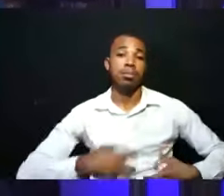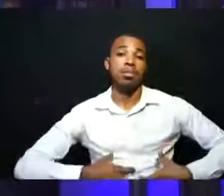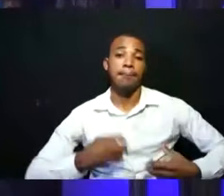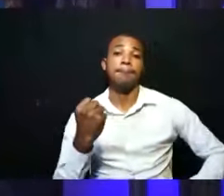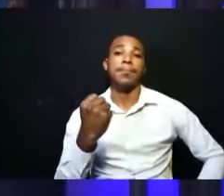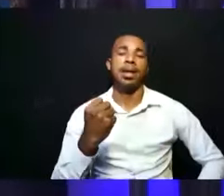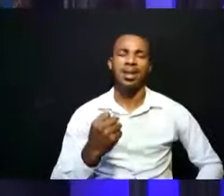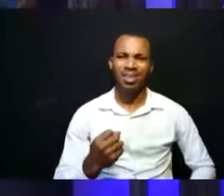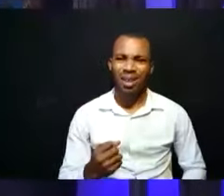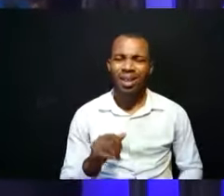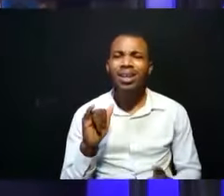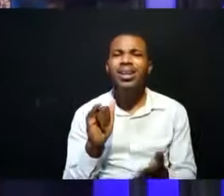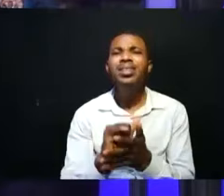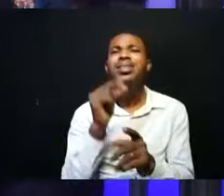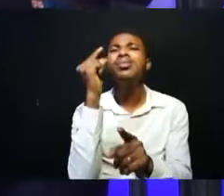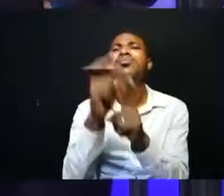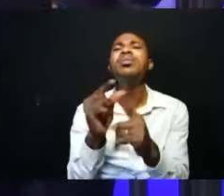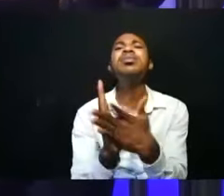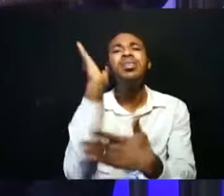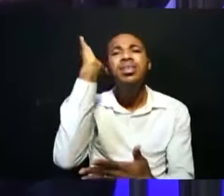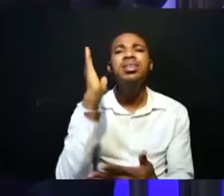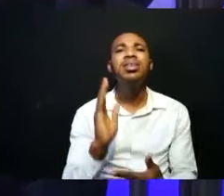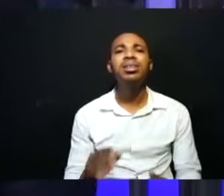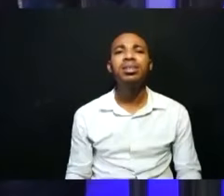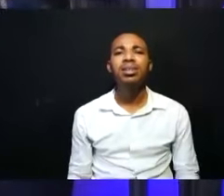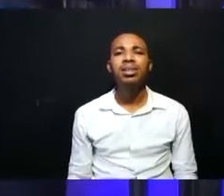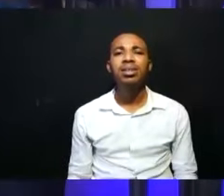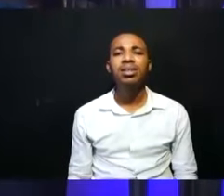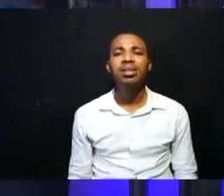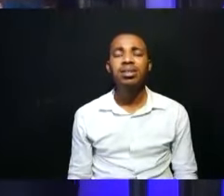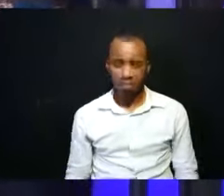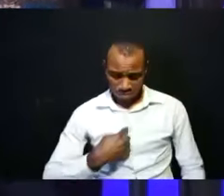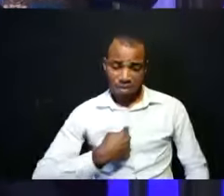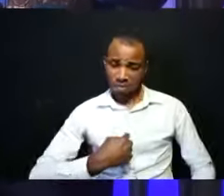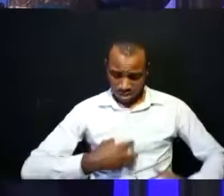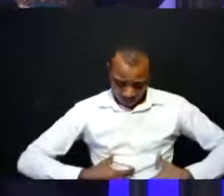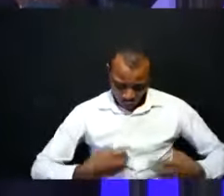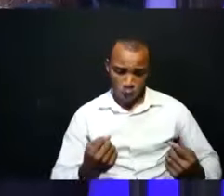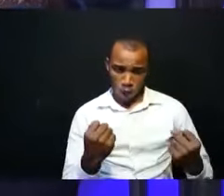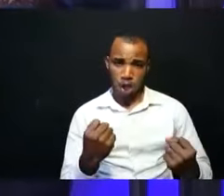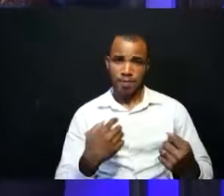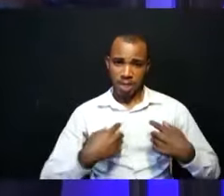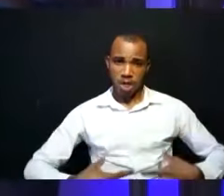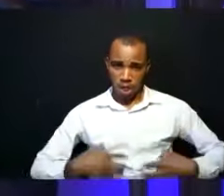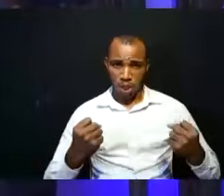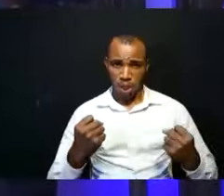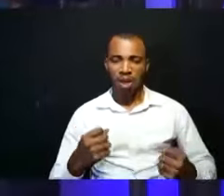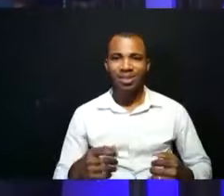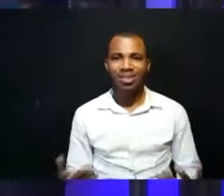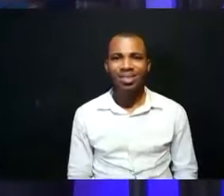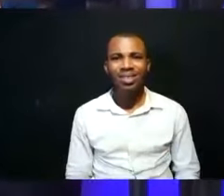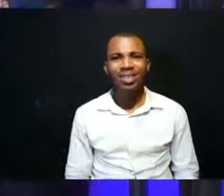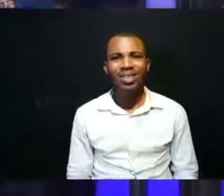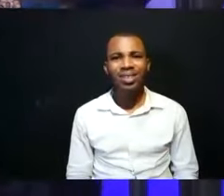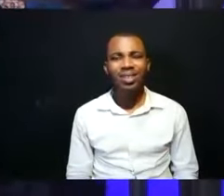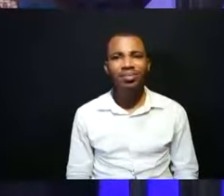mean, so what does that mean? Ebinum to make us media mini akuma o. So nim. Now what does that mean? I say anything. When the fruit of